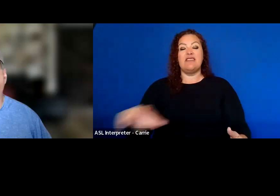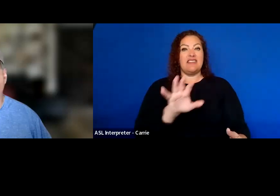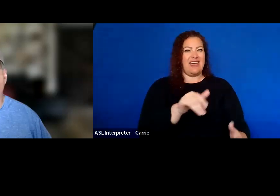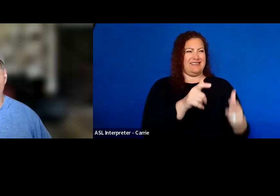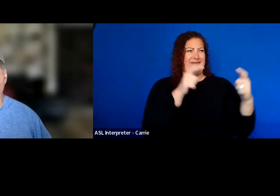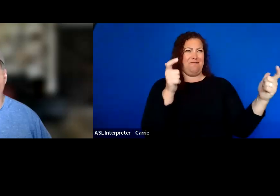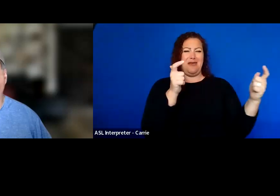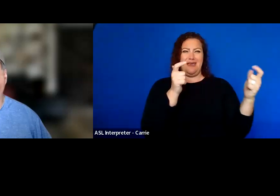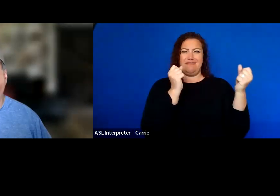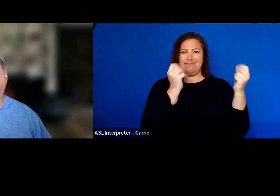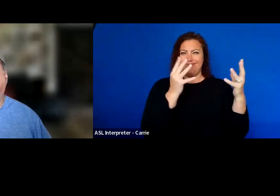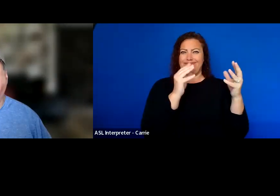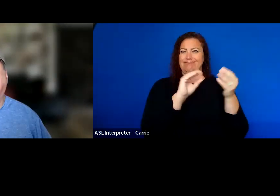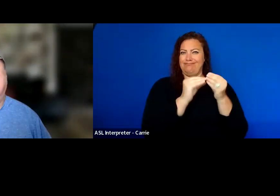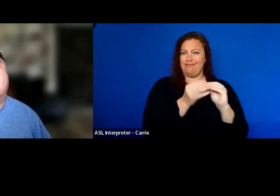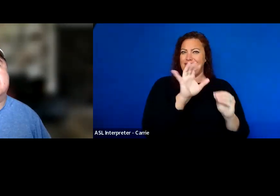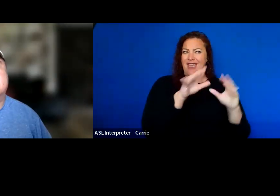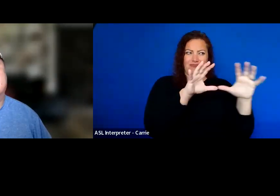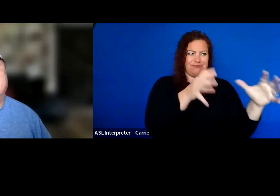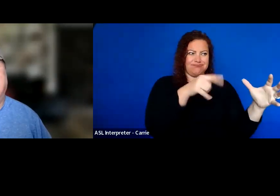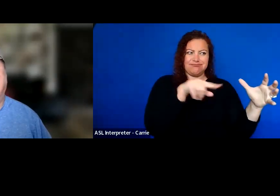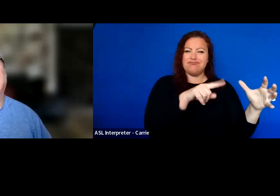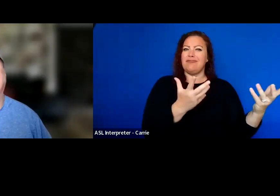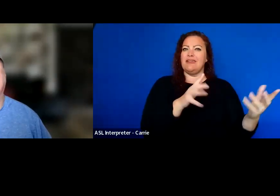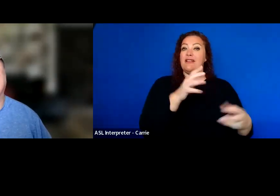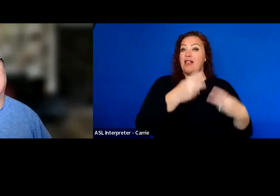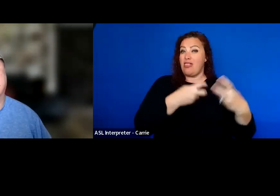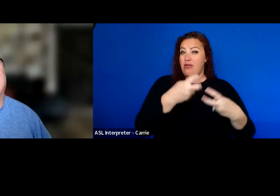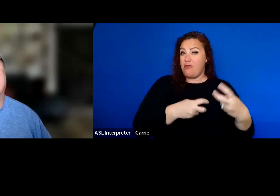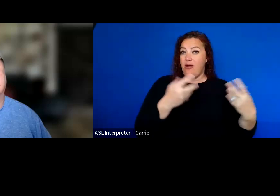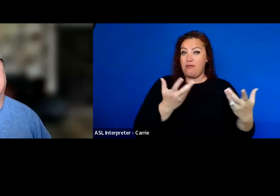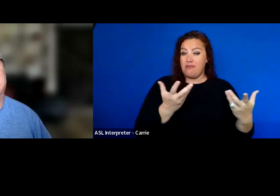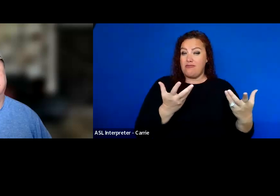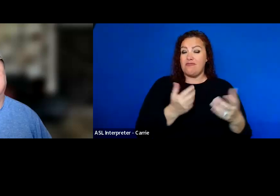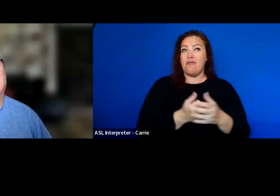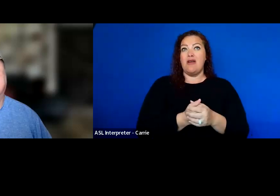number. And the problem is that